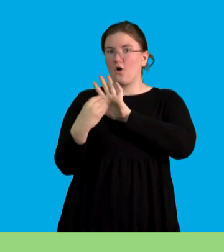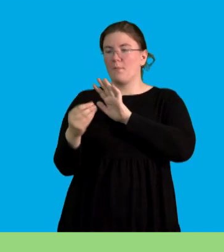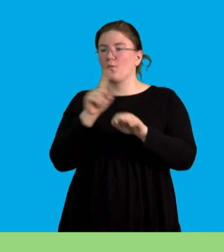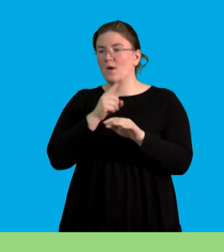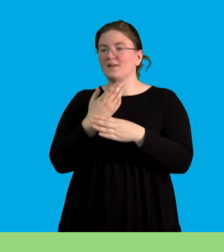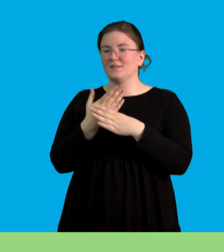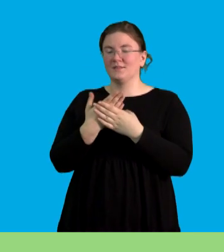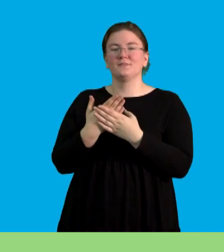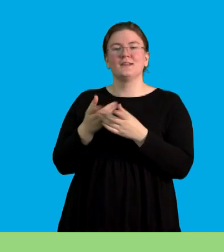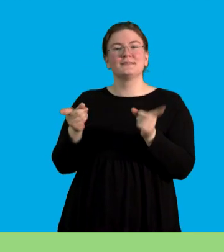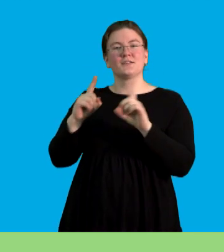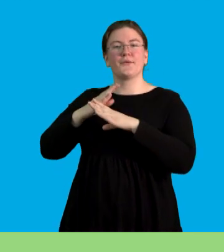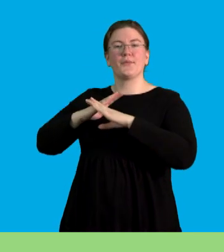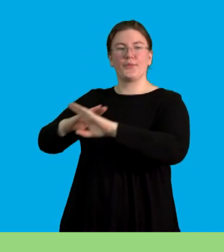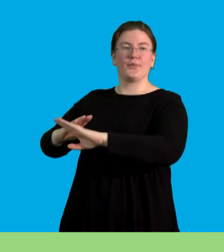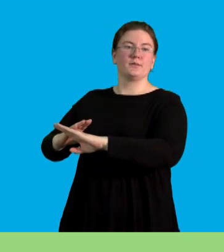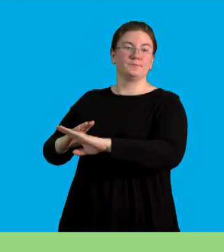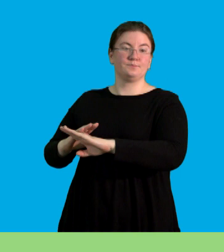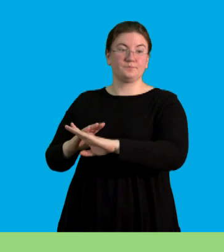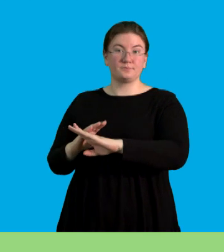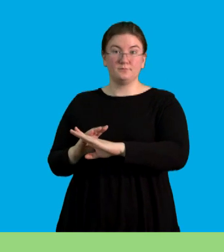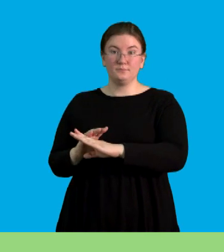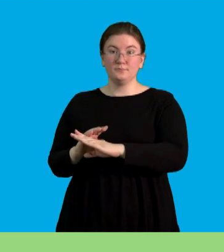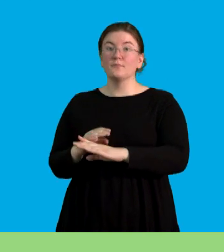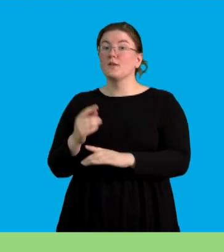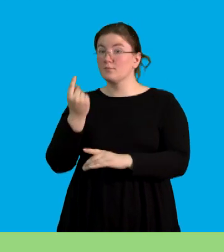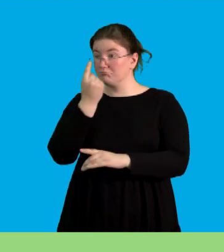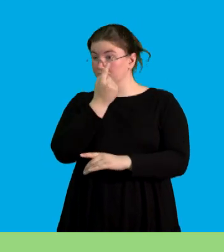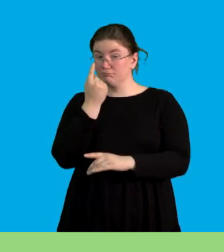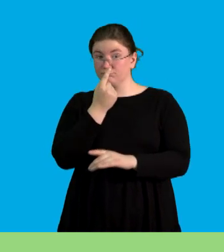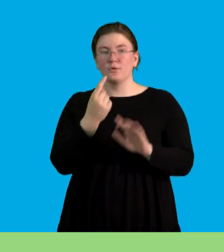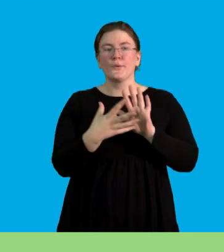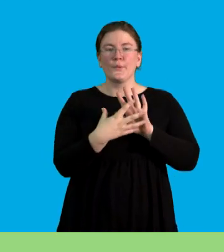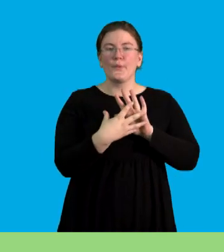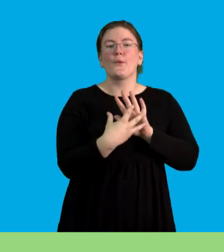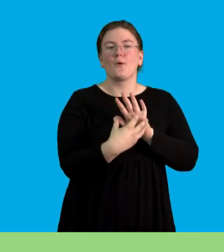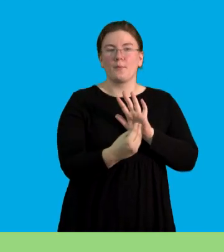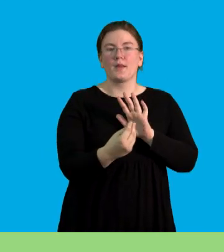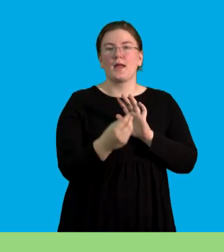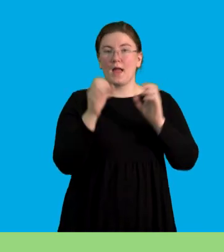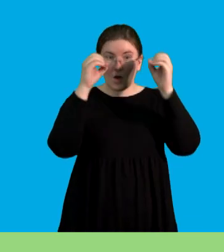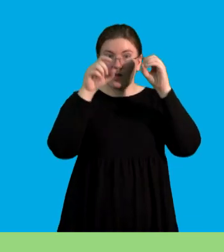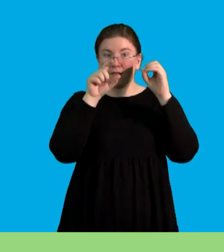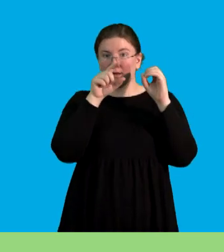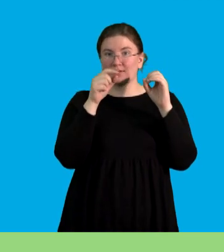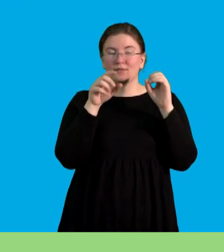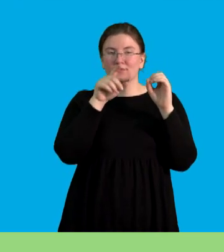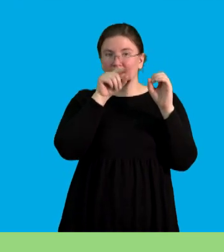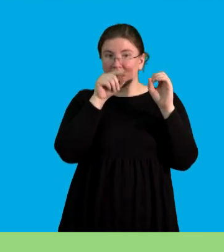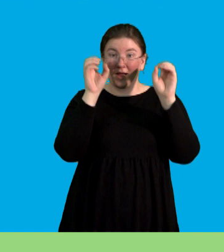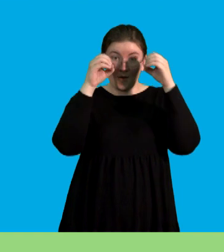These eye spots resemble owl eyes or eyes of many predators that hunt by